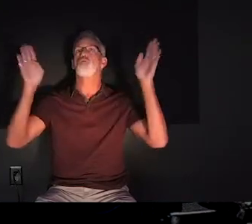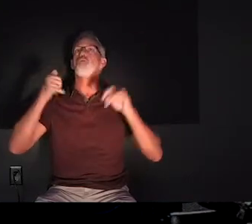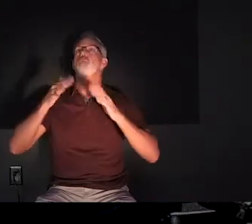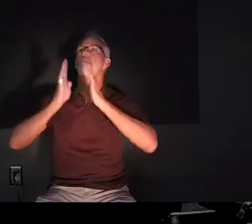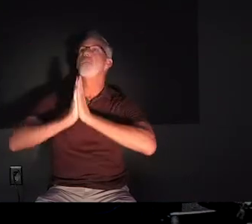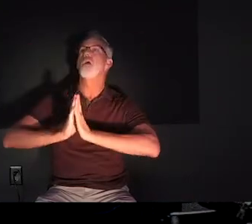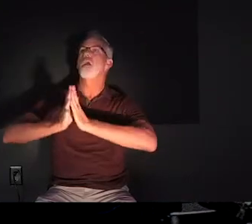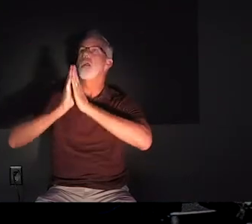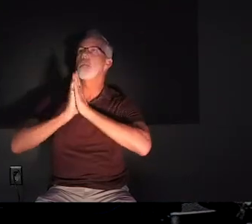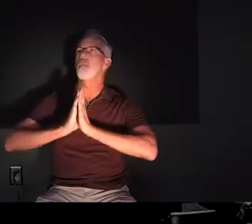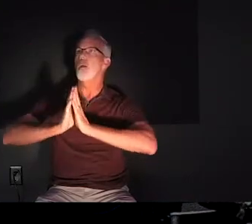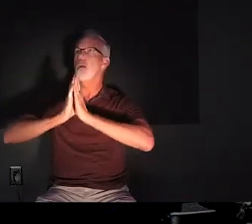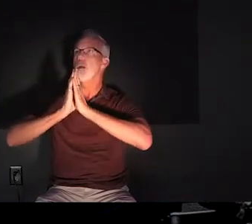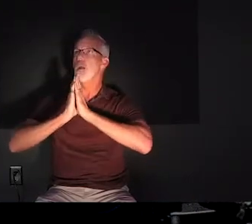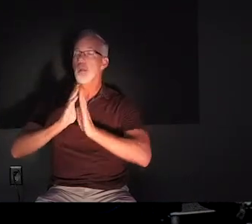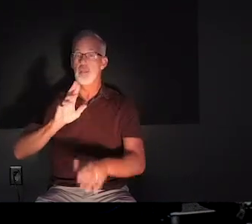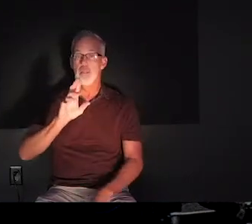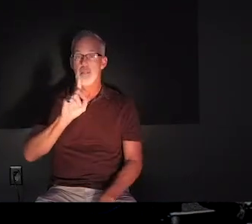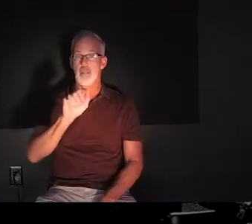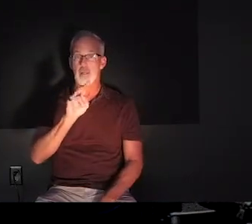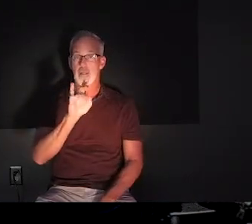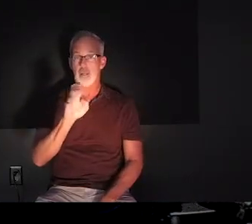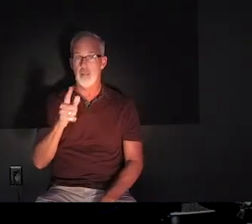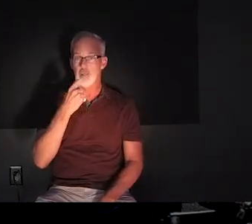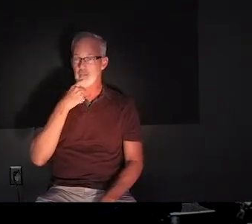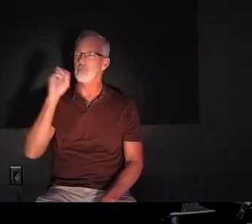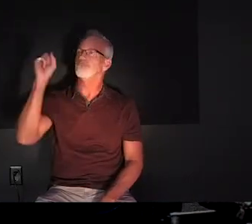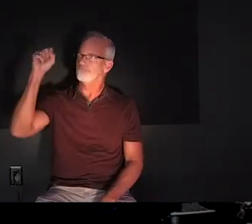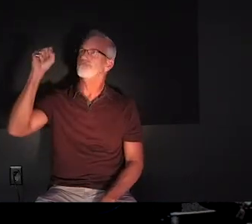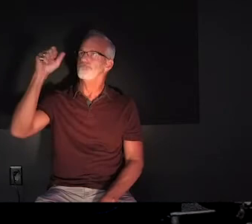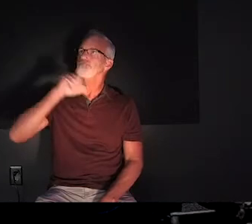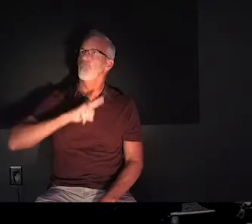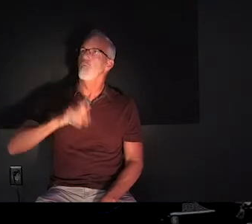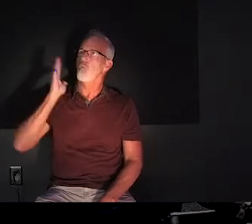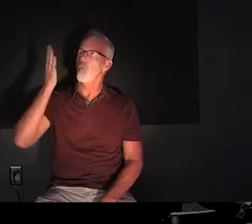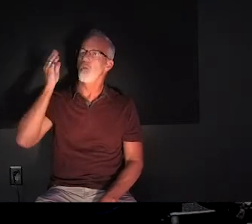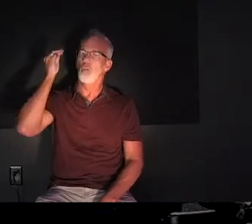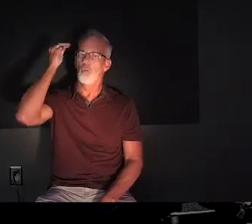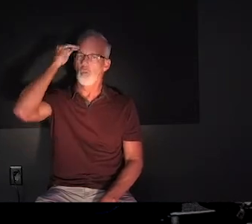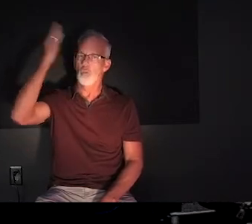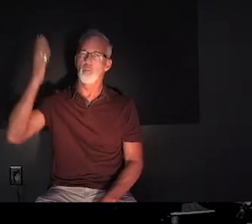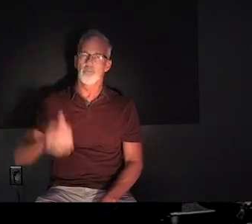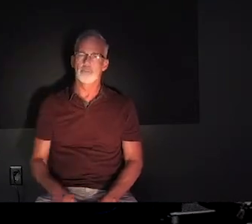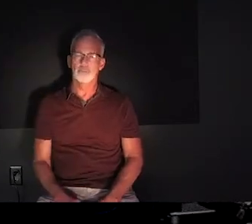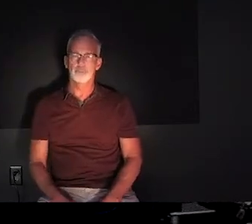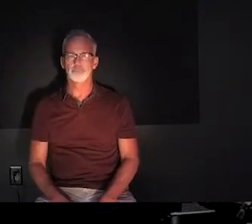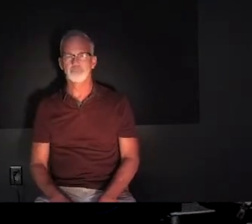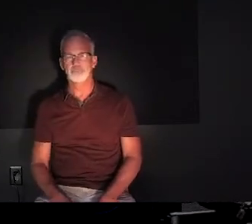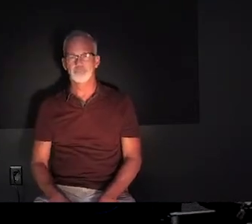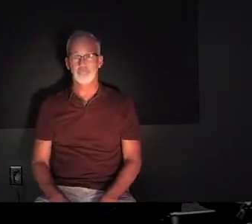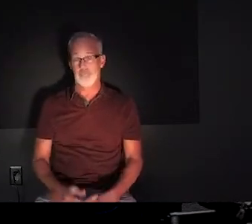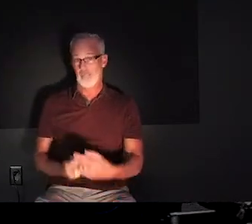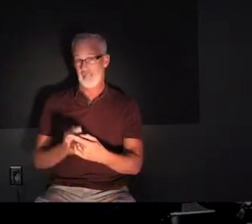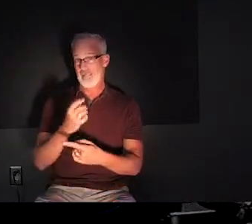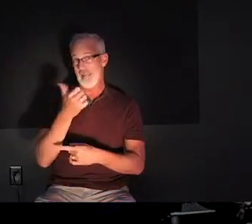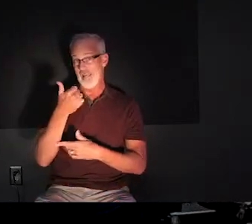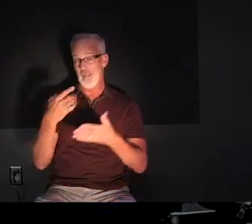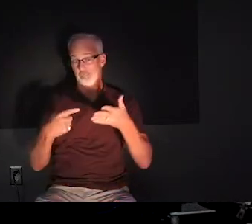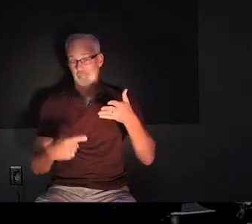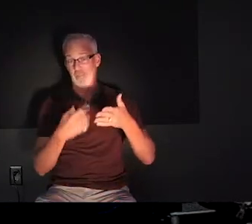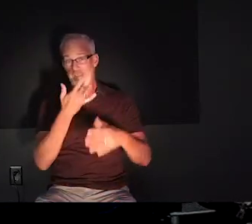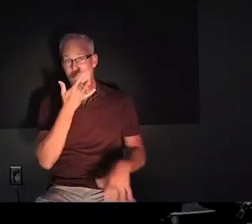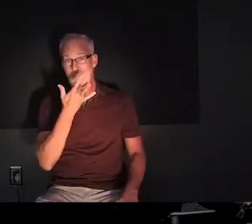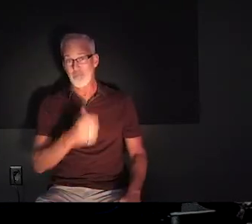just prayed. What did Daniel do? Daniel put the yes on the table. One of my favorite yeses on the